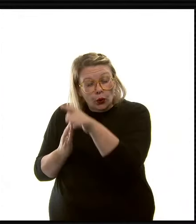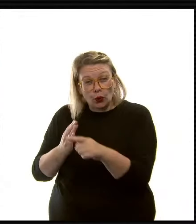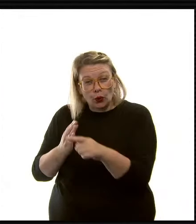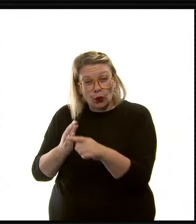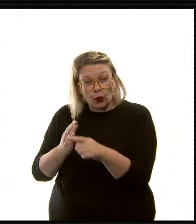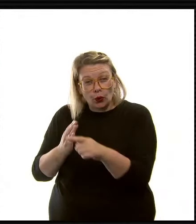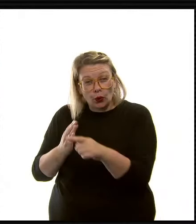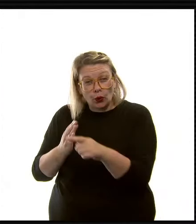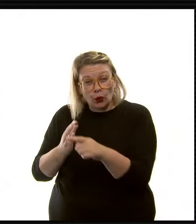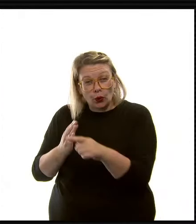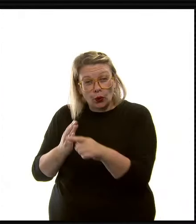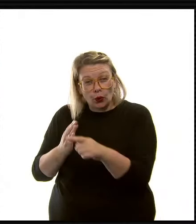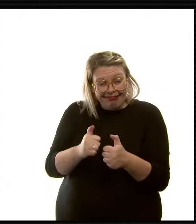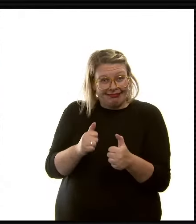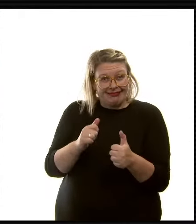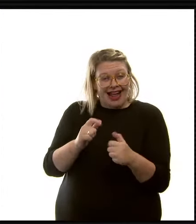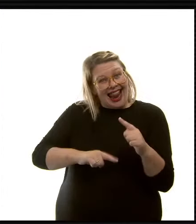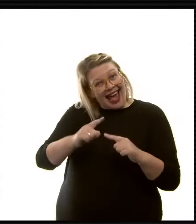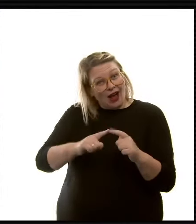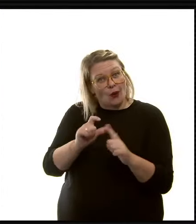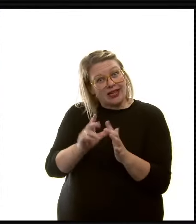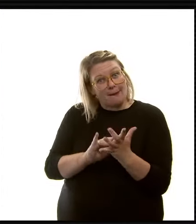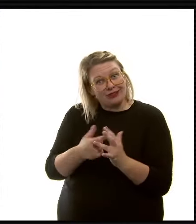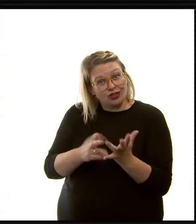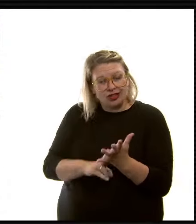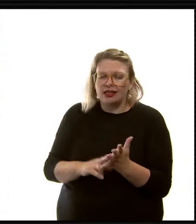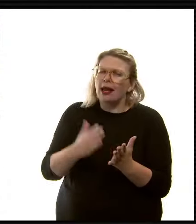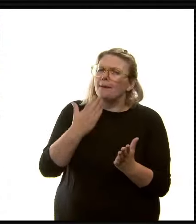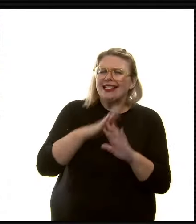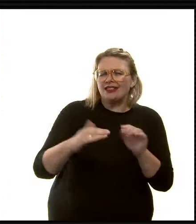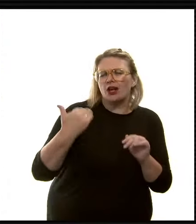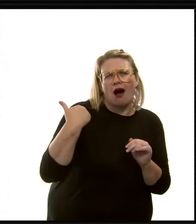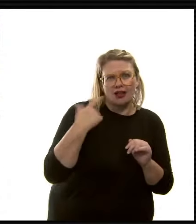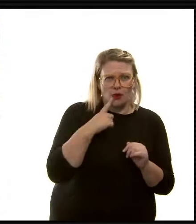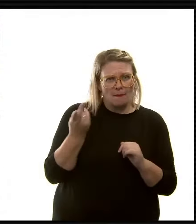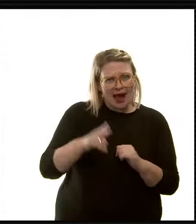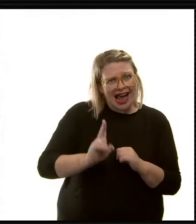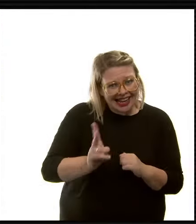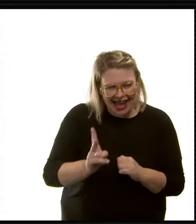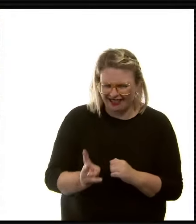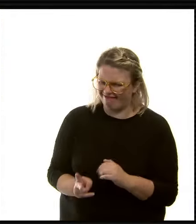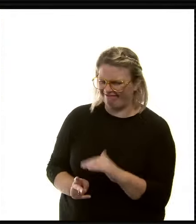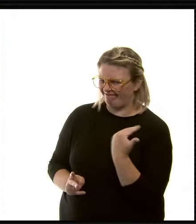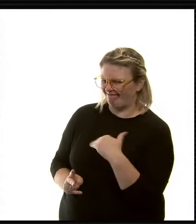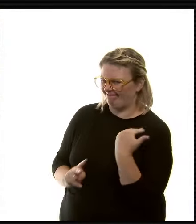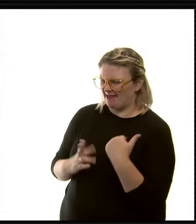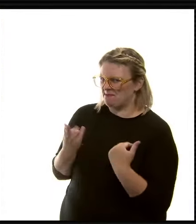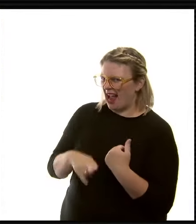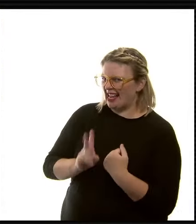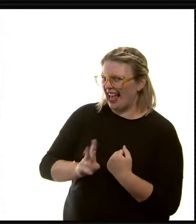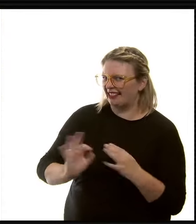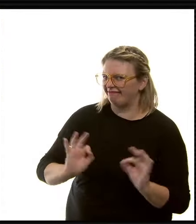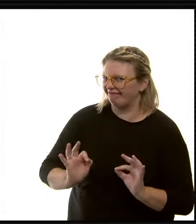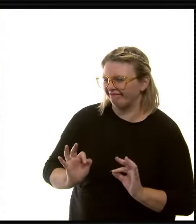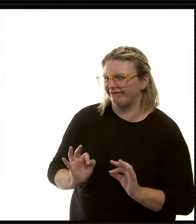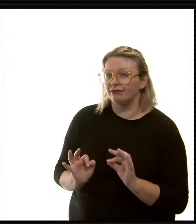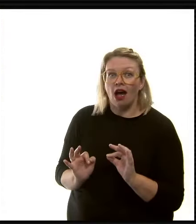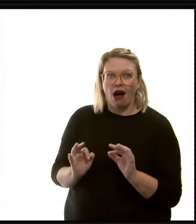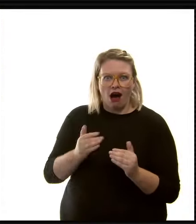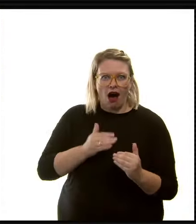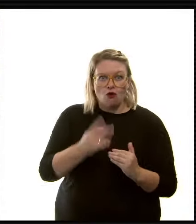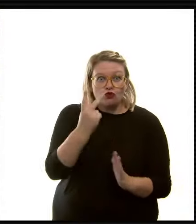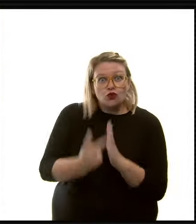Dimensions. Thank you, and please don't ask me if it's coming back. Understood. It's not. For the next 2 hours, we will be sharing with you exciting new set